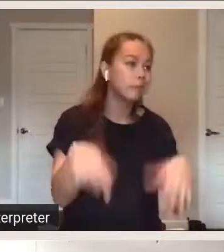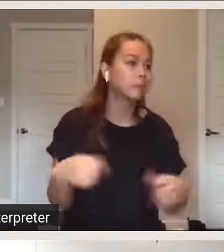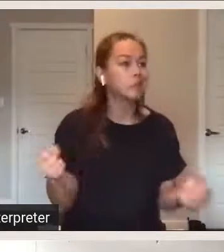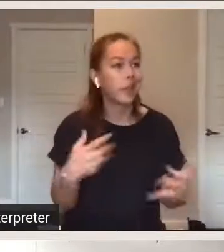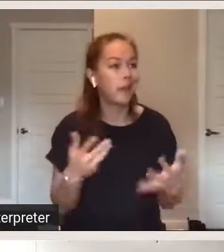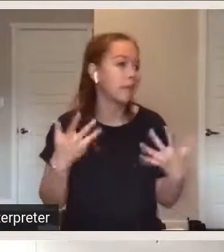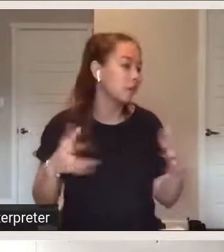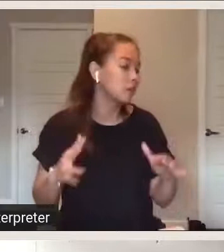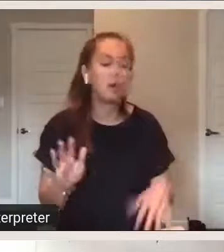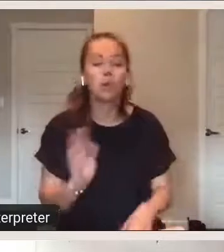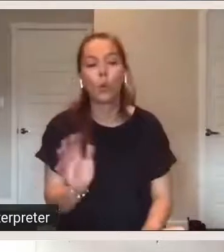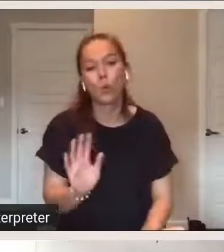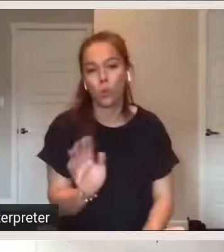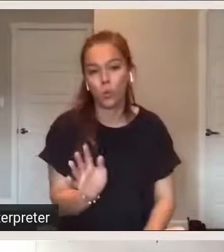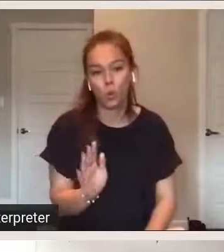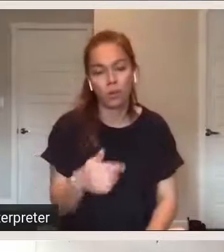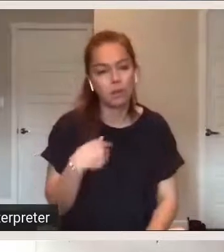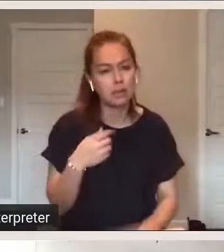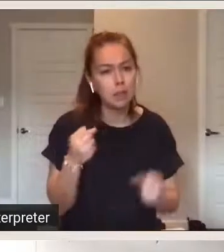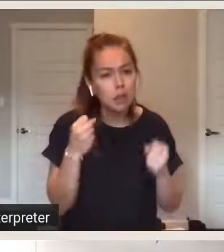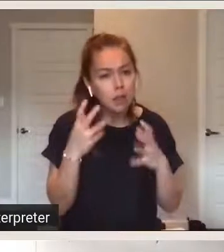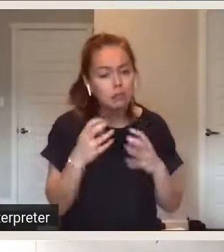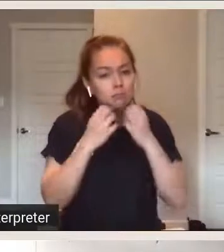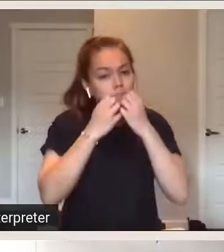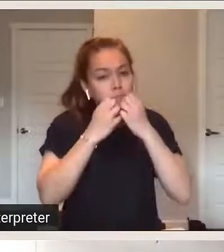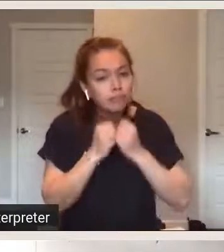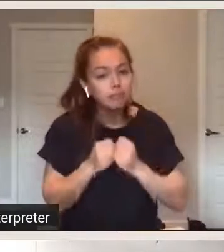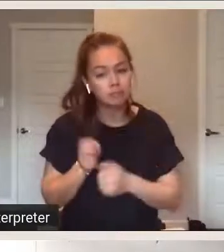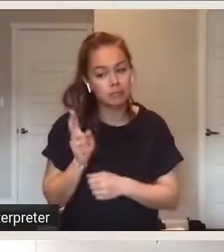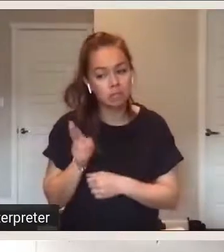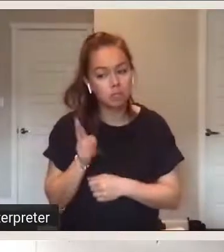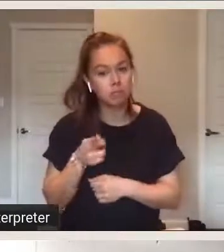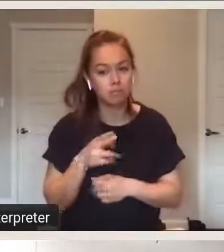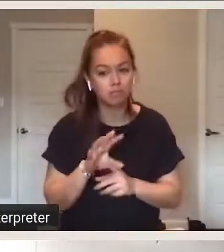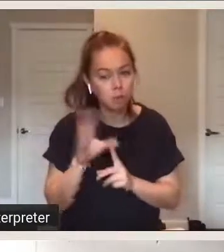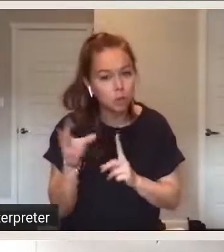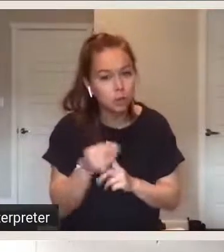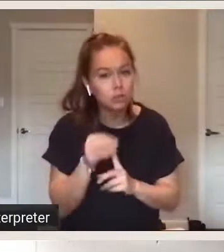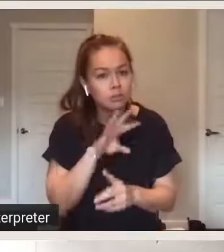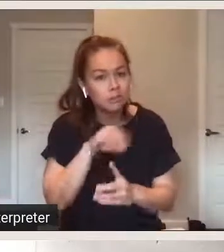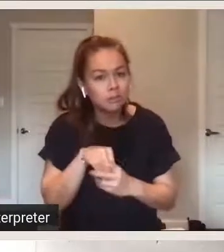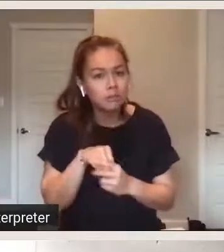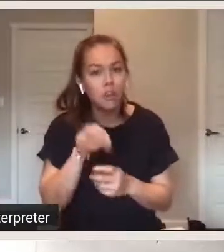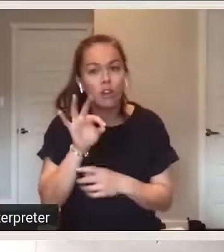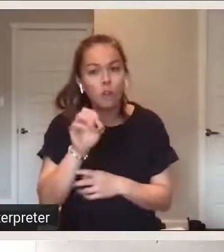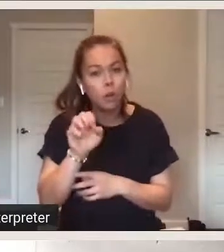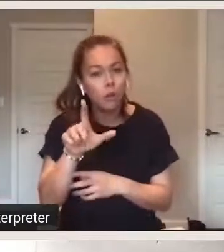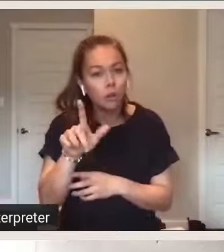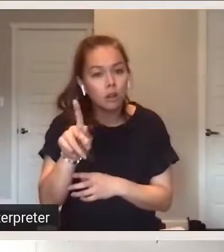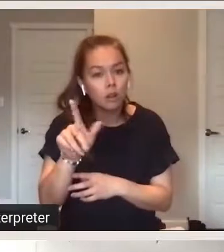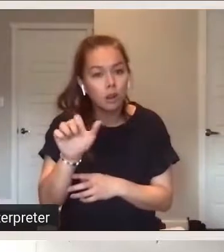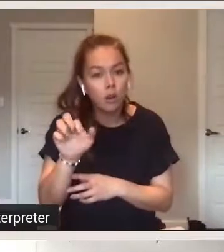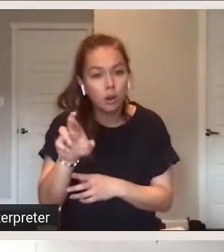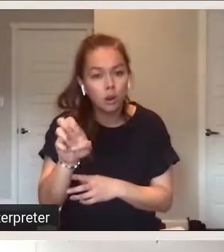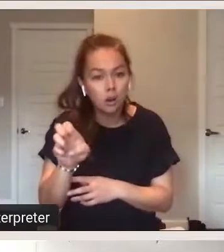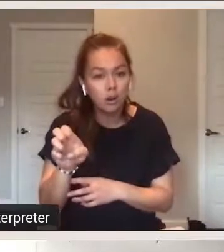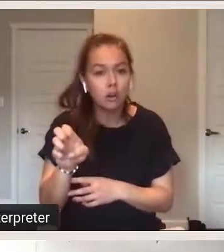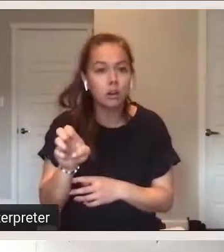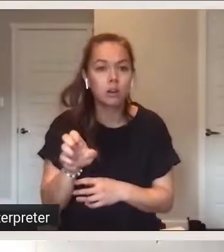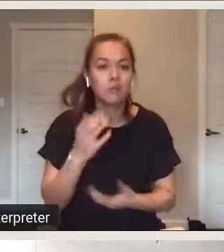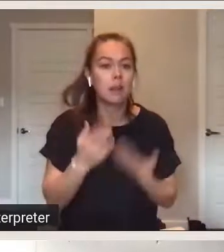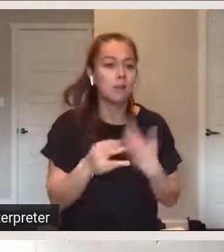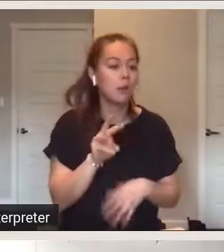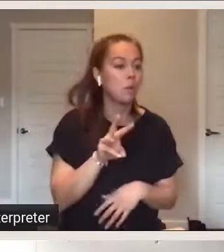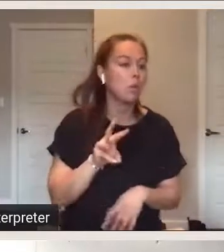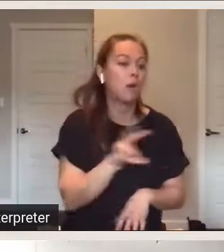think, you know, from maybe like a Westerner perspective or Western gaze, we might not consider or hold horror in the same